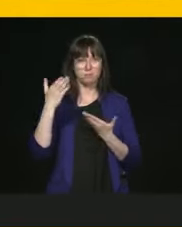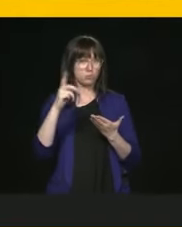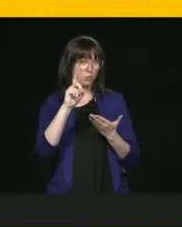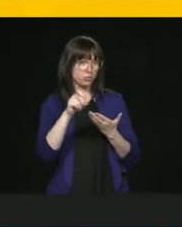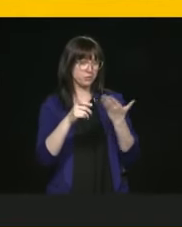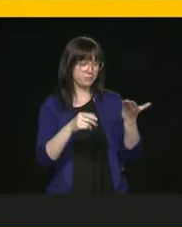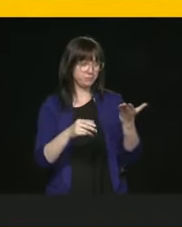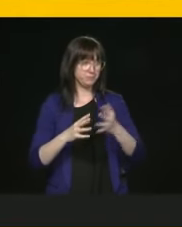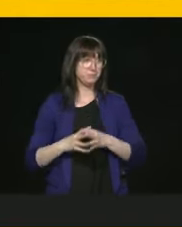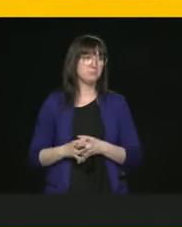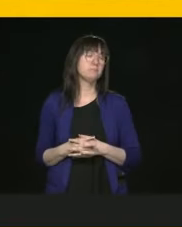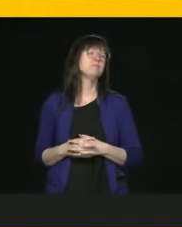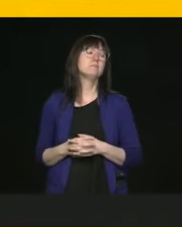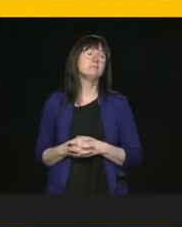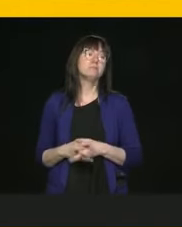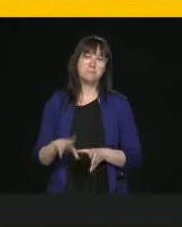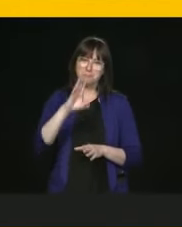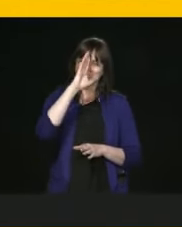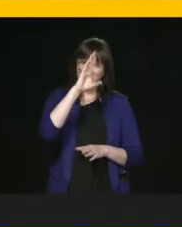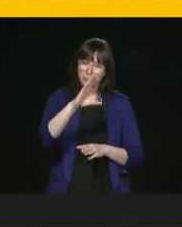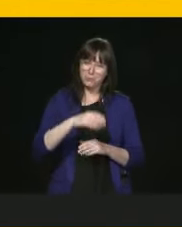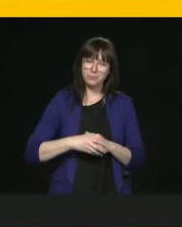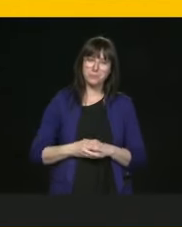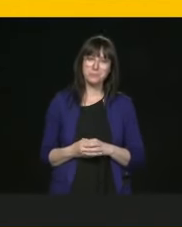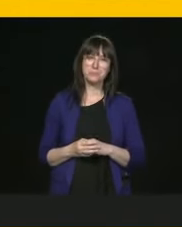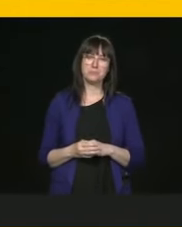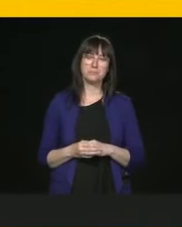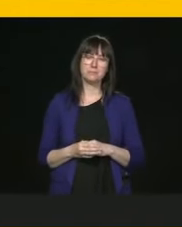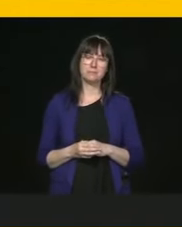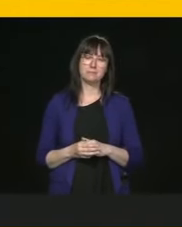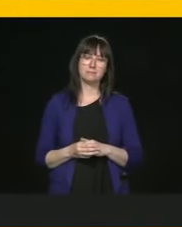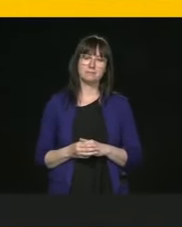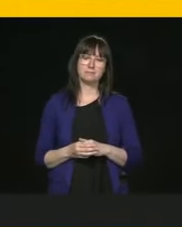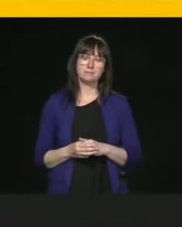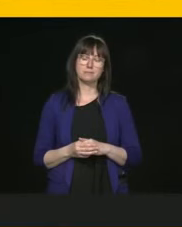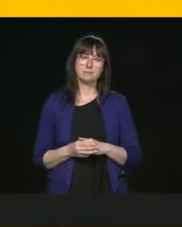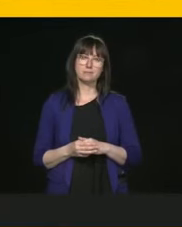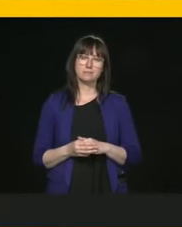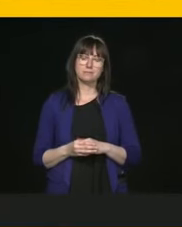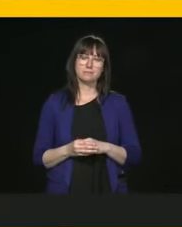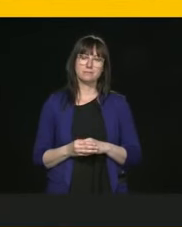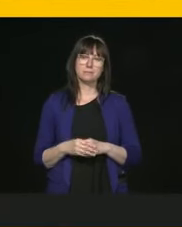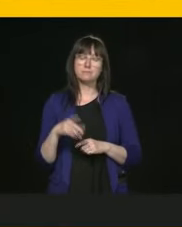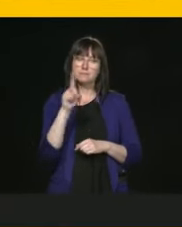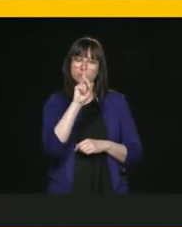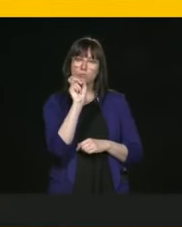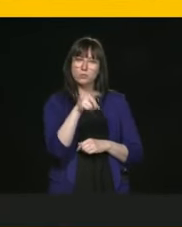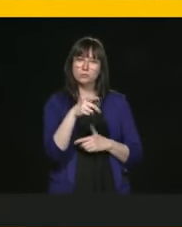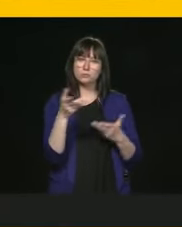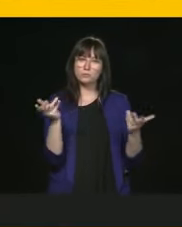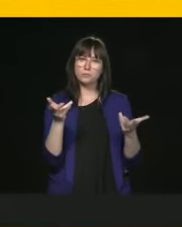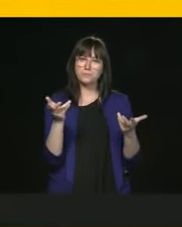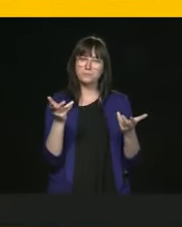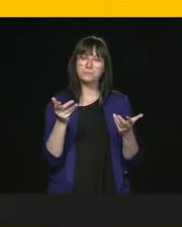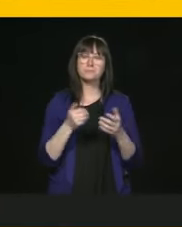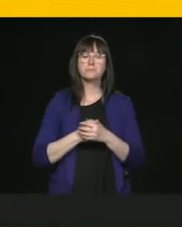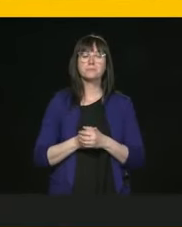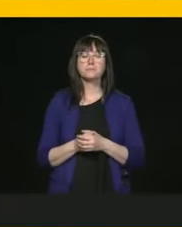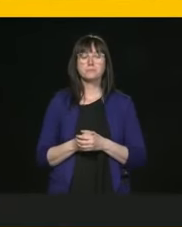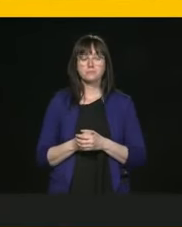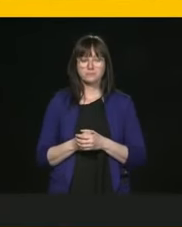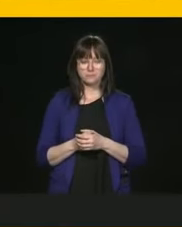Oui, bonjour. Une petite question. Good morning. I have a question about this agreement with respect to the closure of